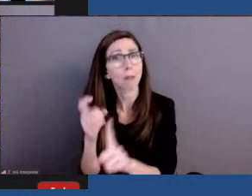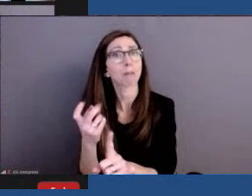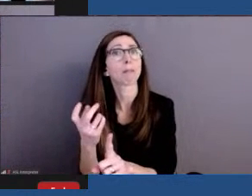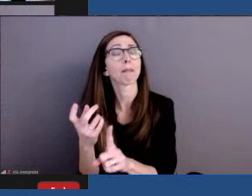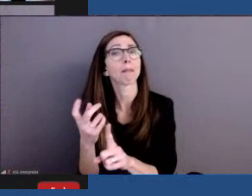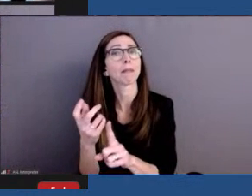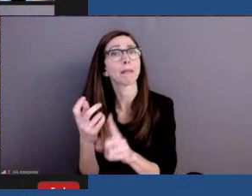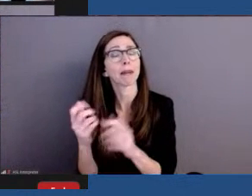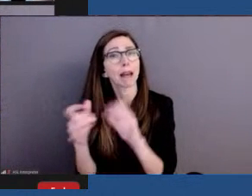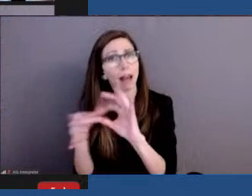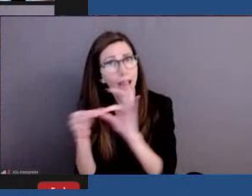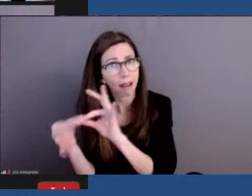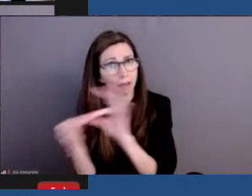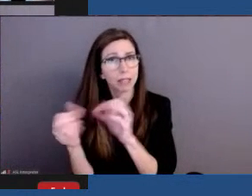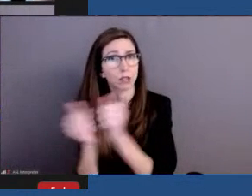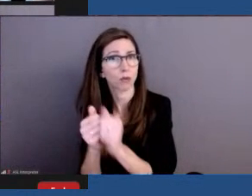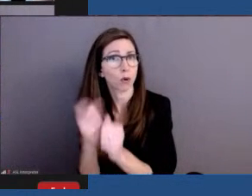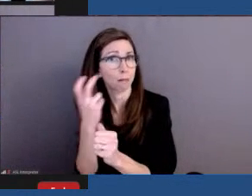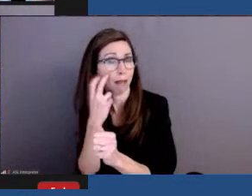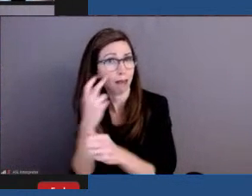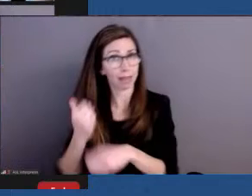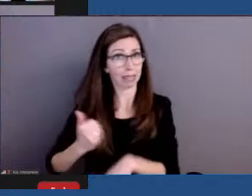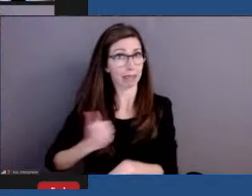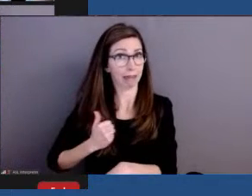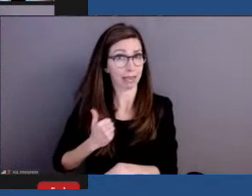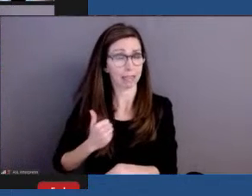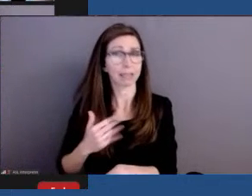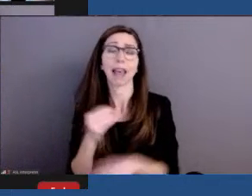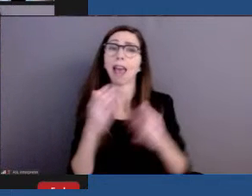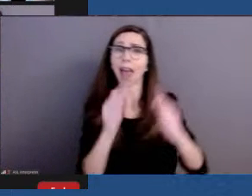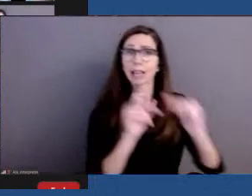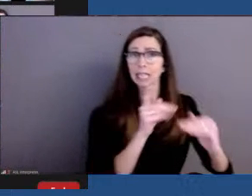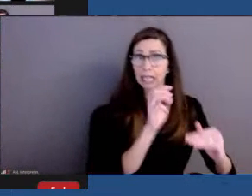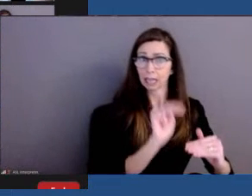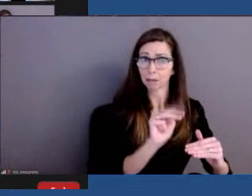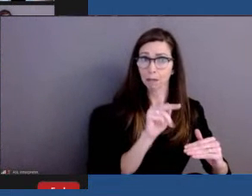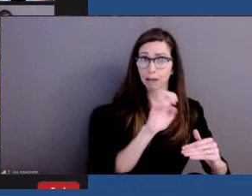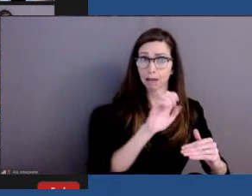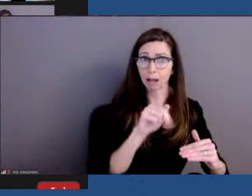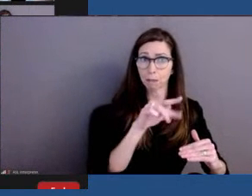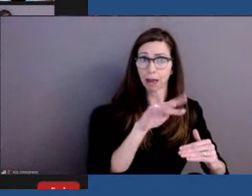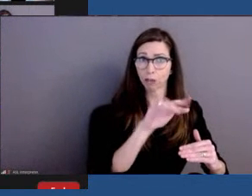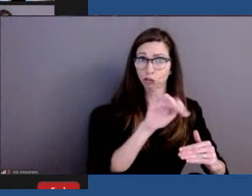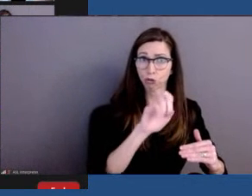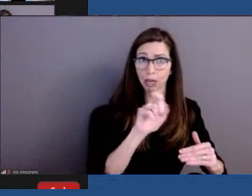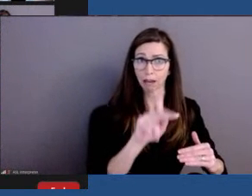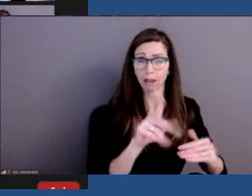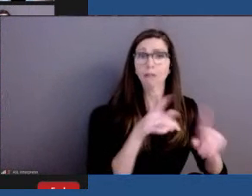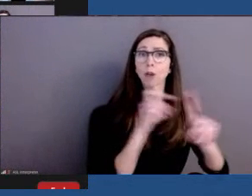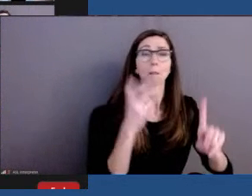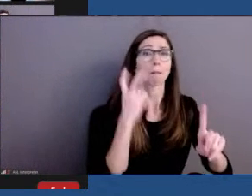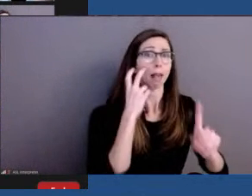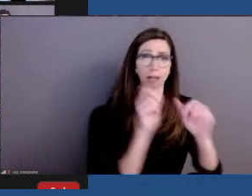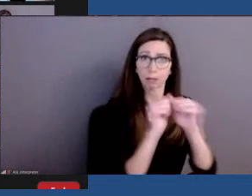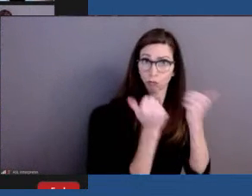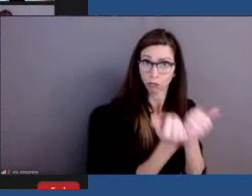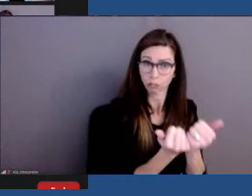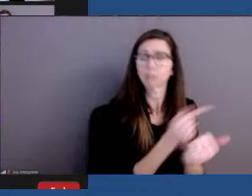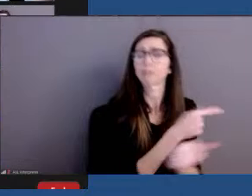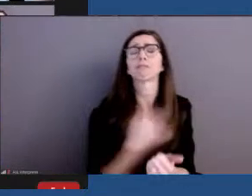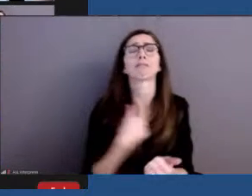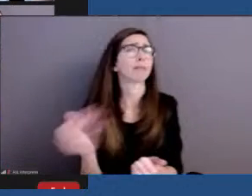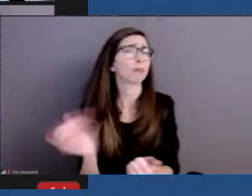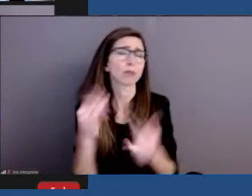Canadians, and Kim Kilpatrick from the Canadian Council for the Blind. I would also like to thank the